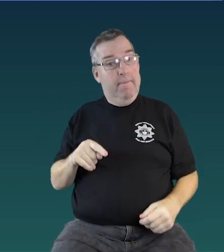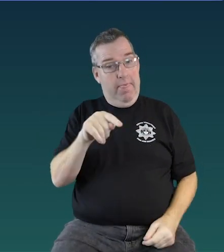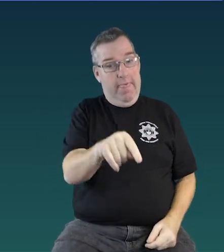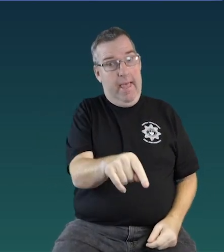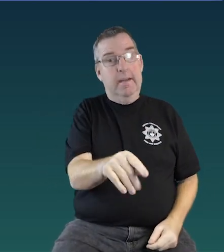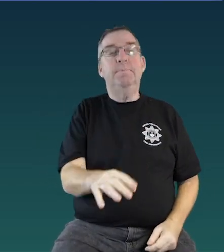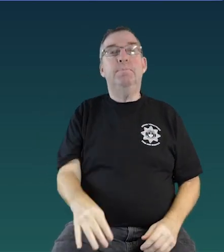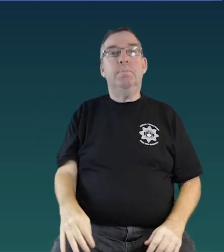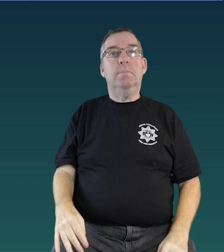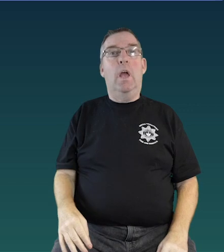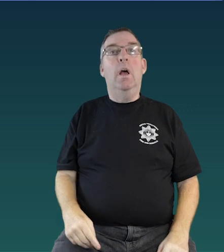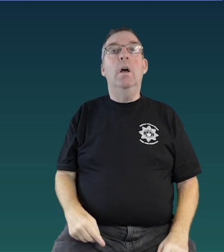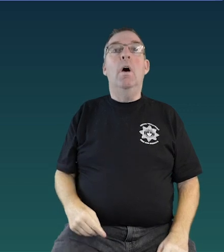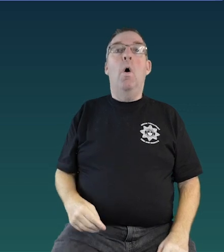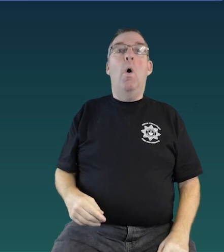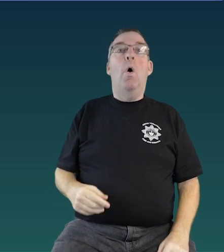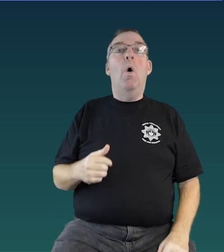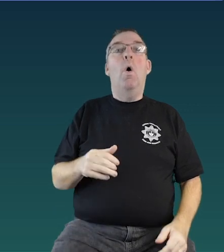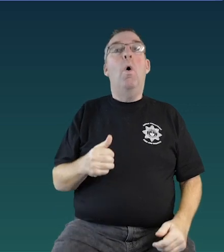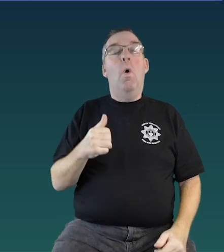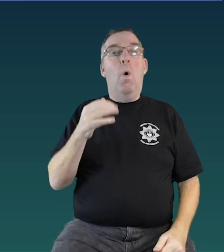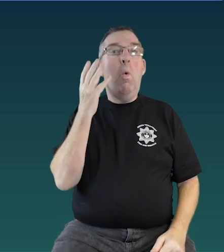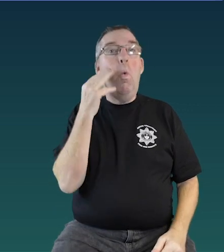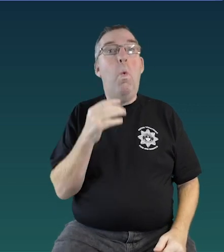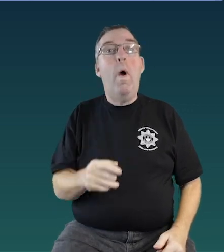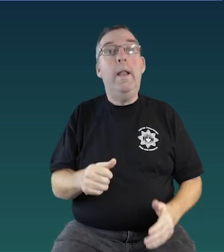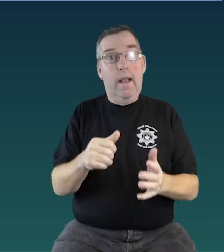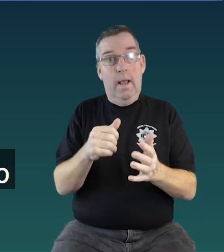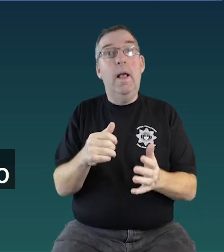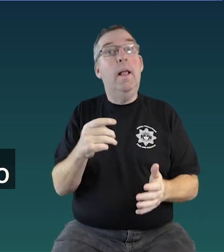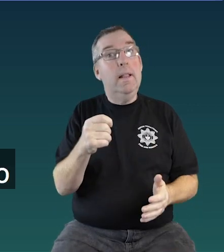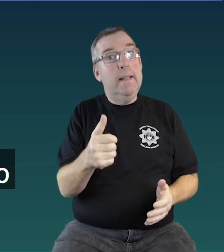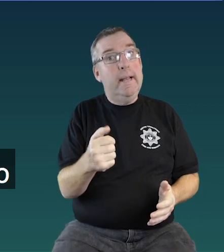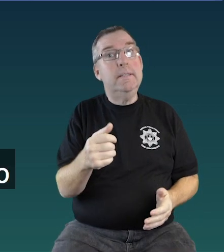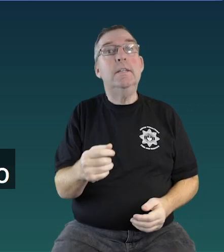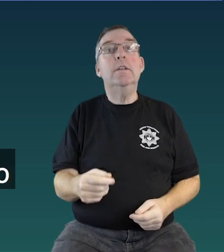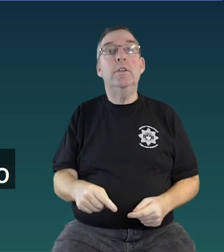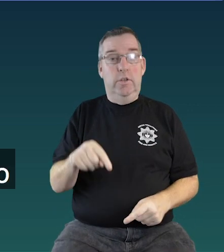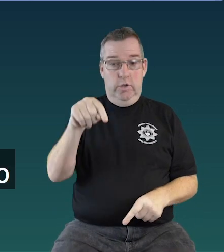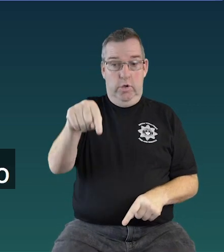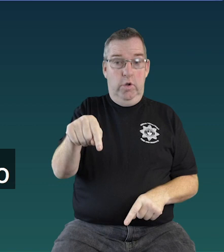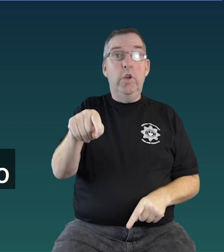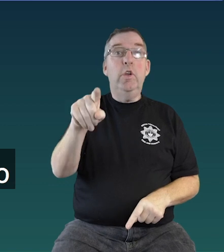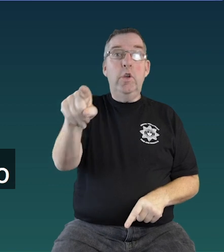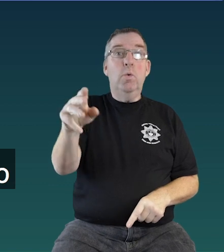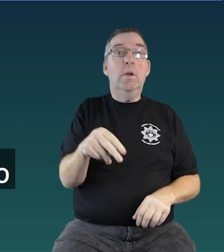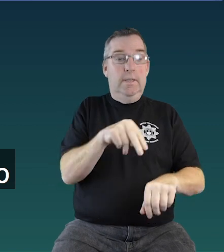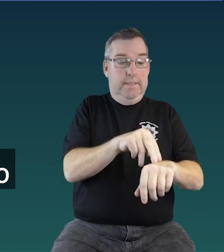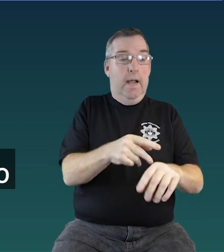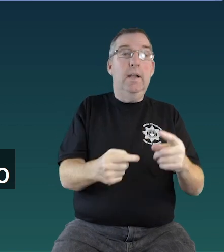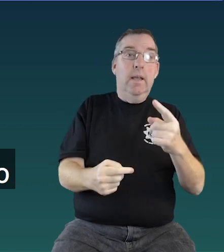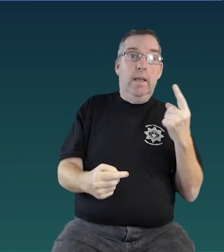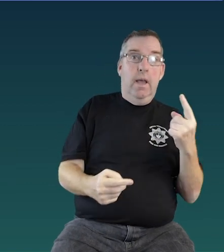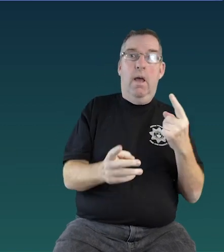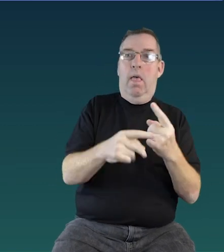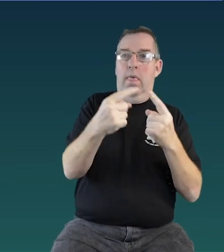once it's lit so you can look at the bonfire at a safe distance. Does anybody know what you should do with your pets around